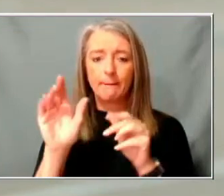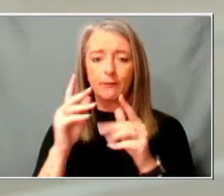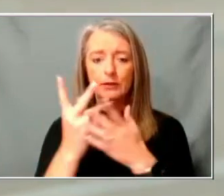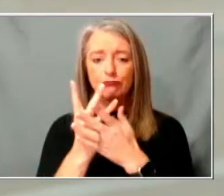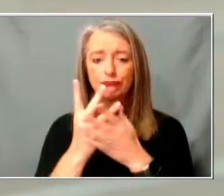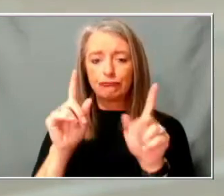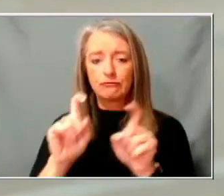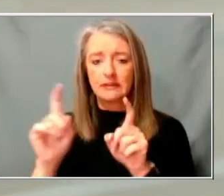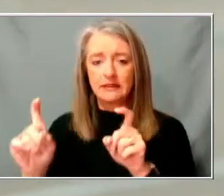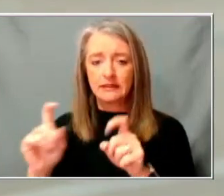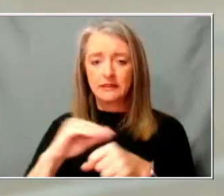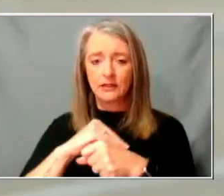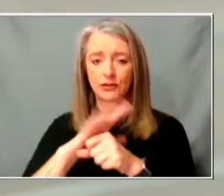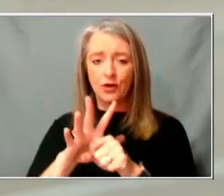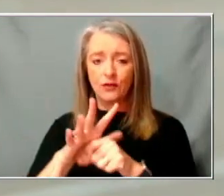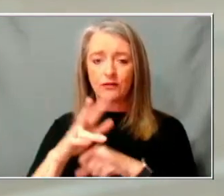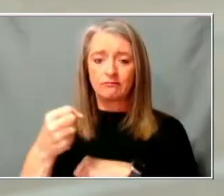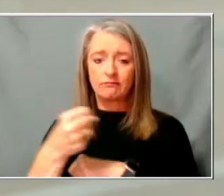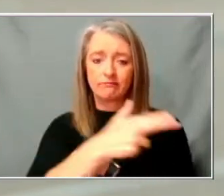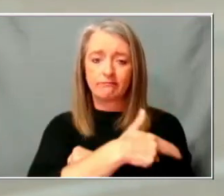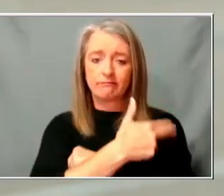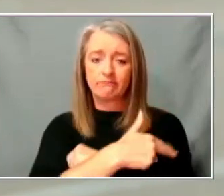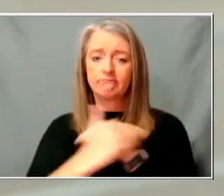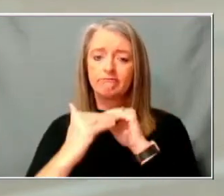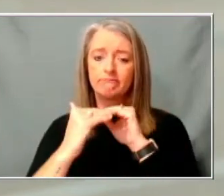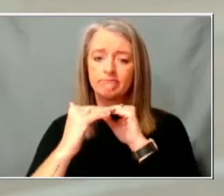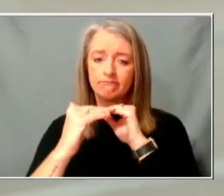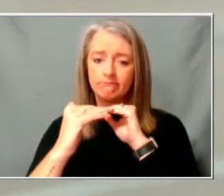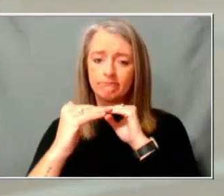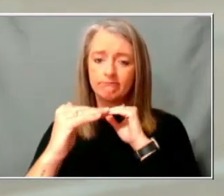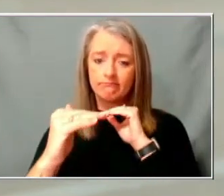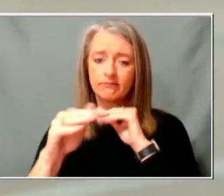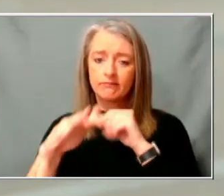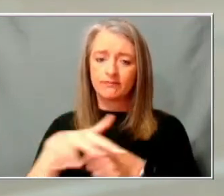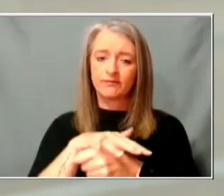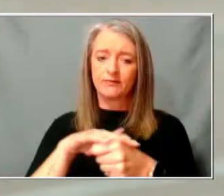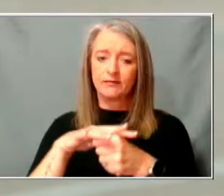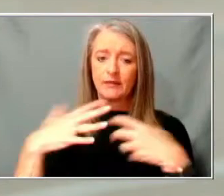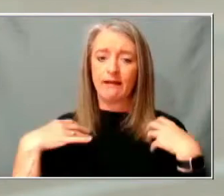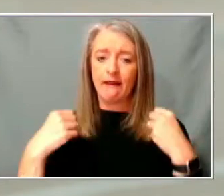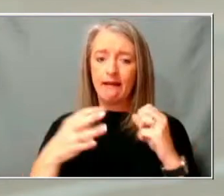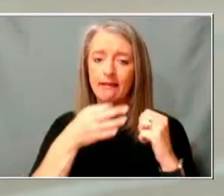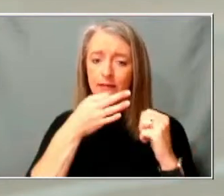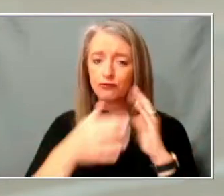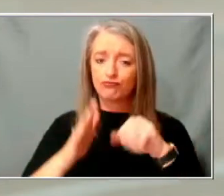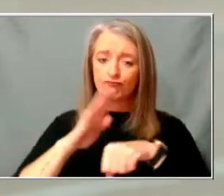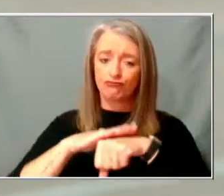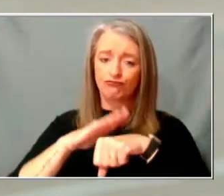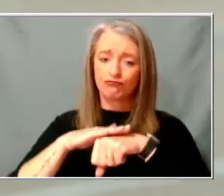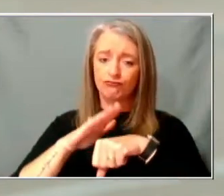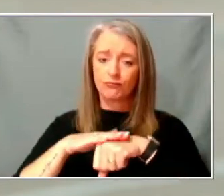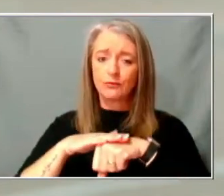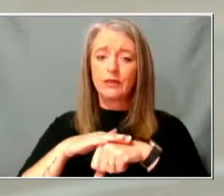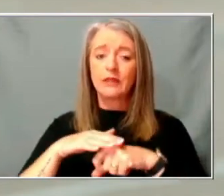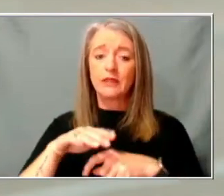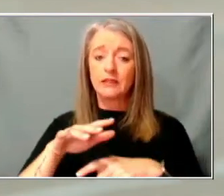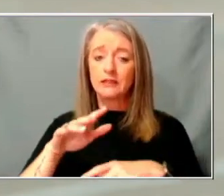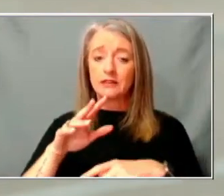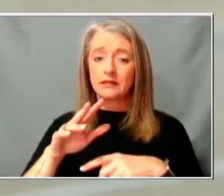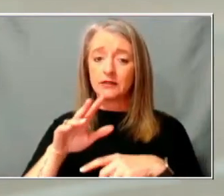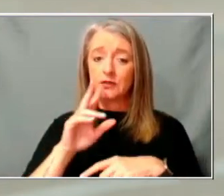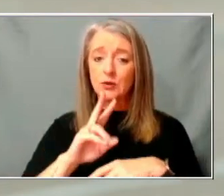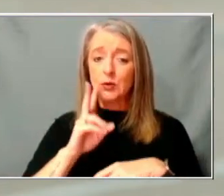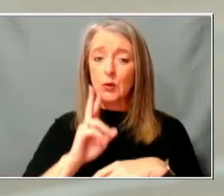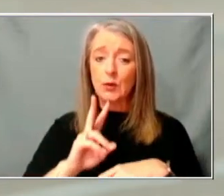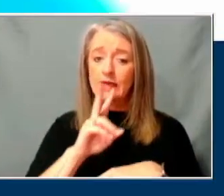COVID hospitalizations are holding steady across the area, but now health experts are warning about a possible twin-demic. Dr.